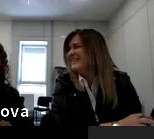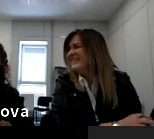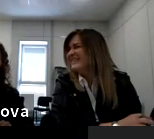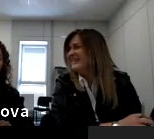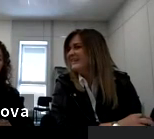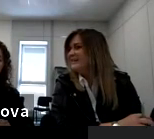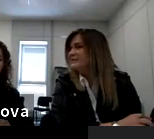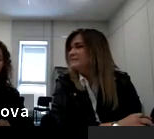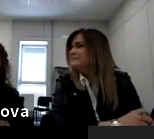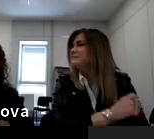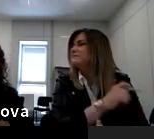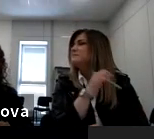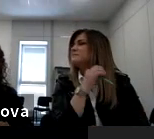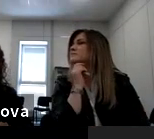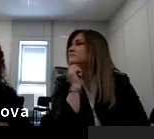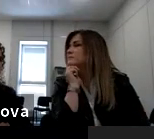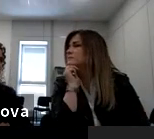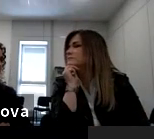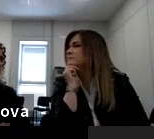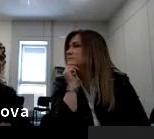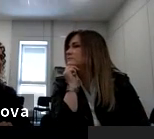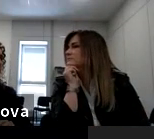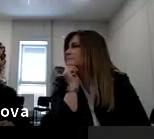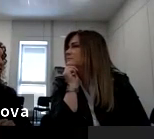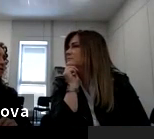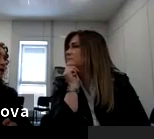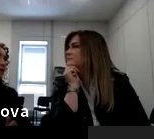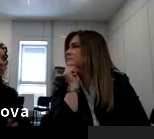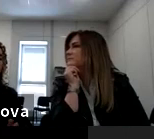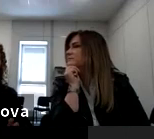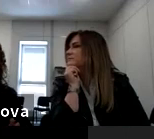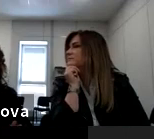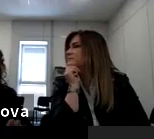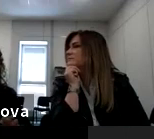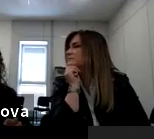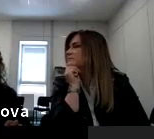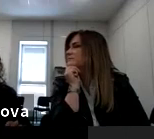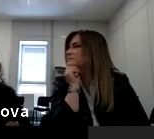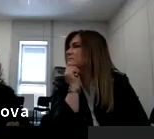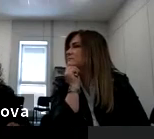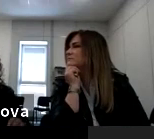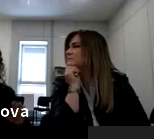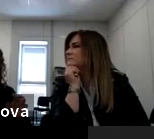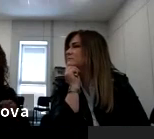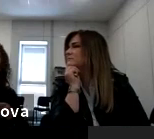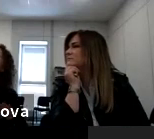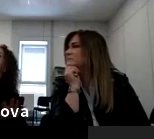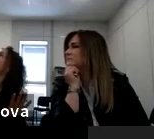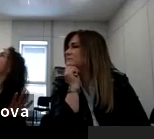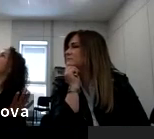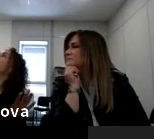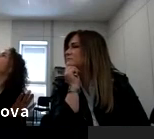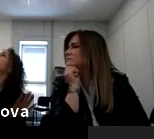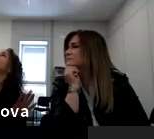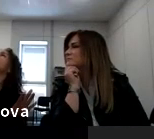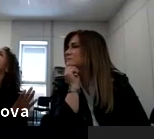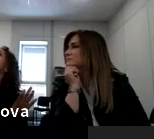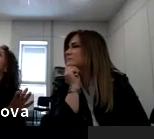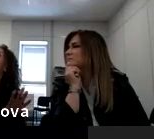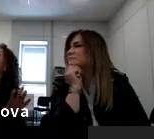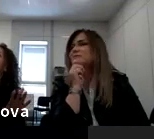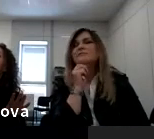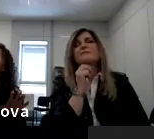talked to people that are living nearby, and they really like it, because they are going to walk and